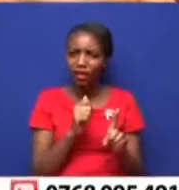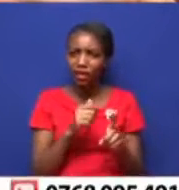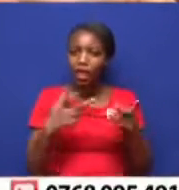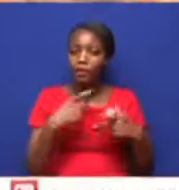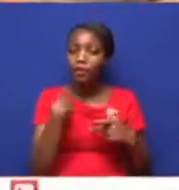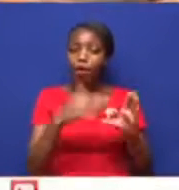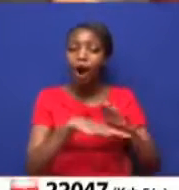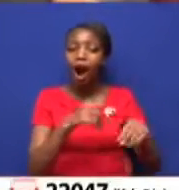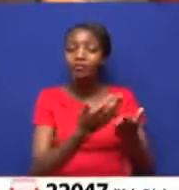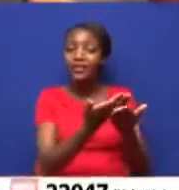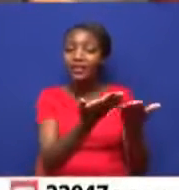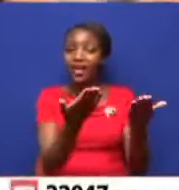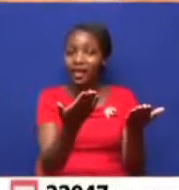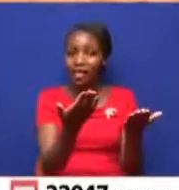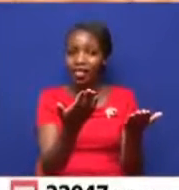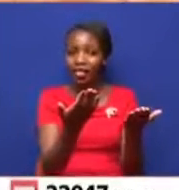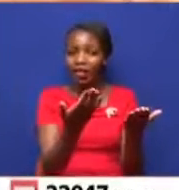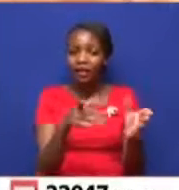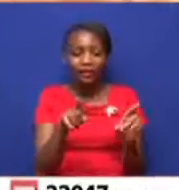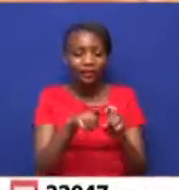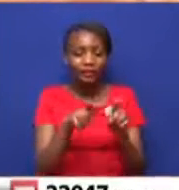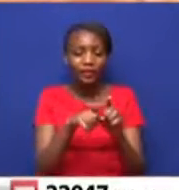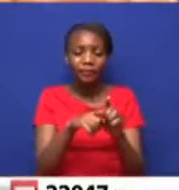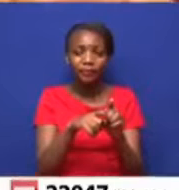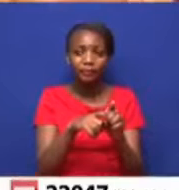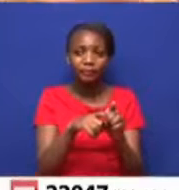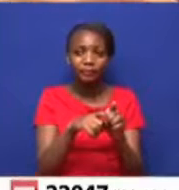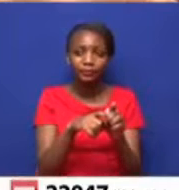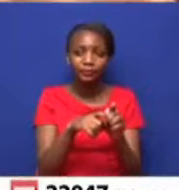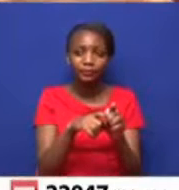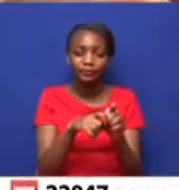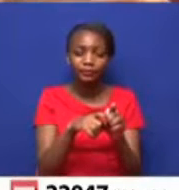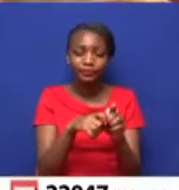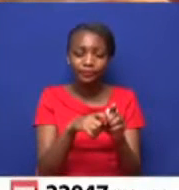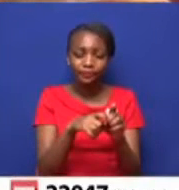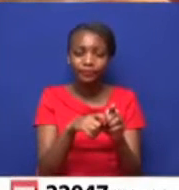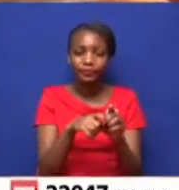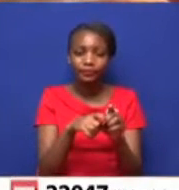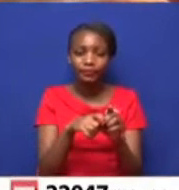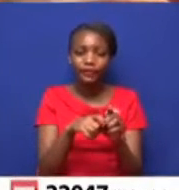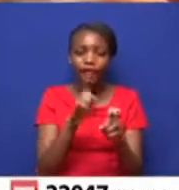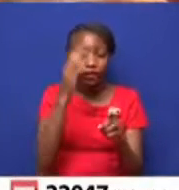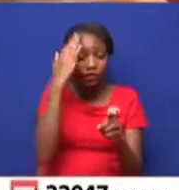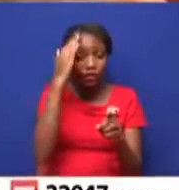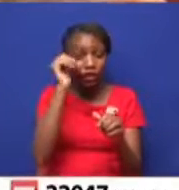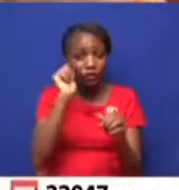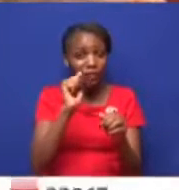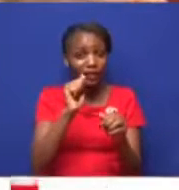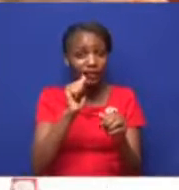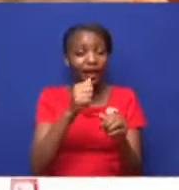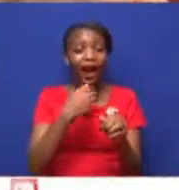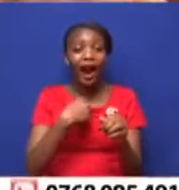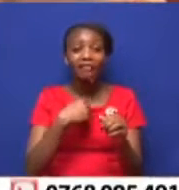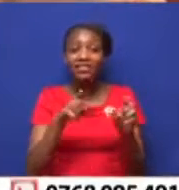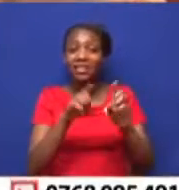As much as being out there, you know, you're sold, you're supposed to be a book that is supposed to be read.